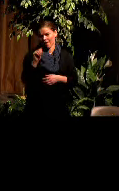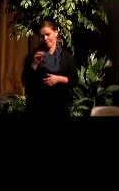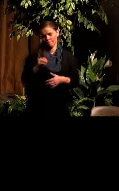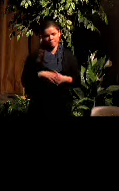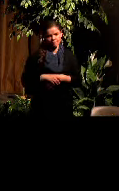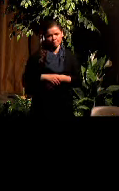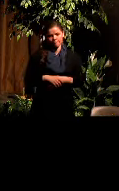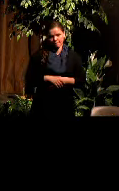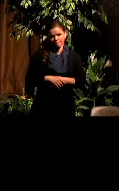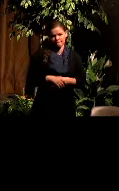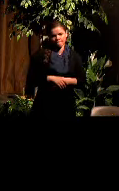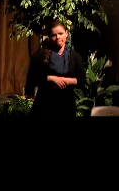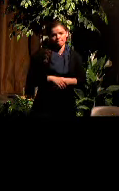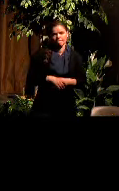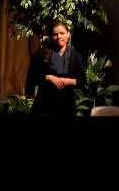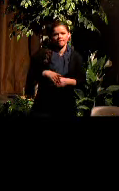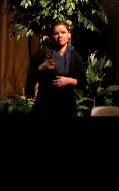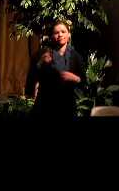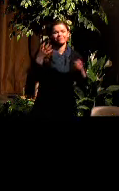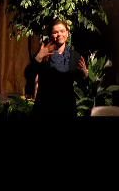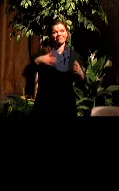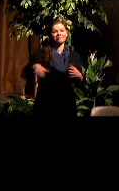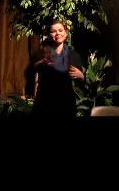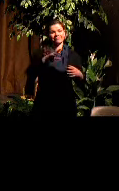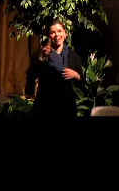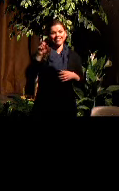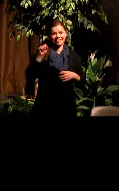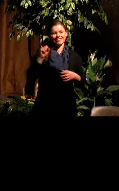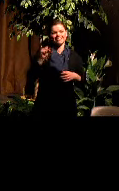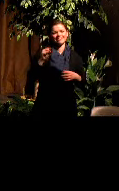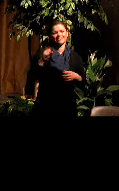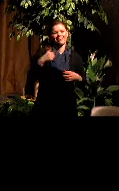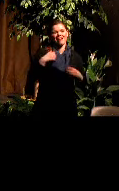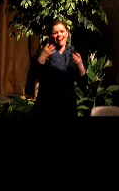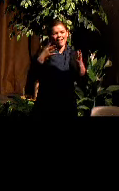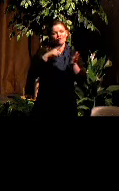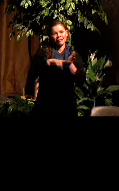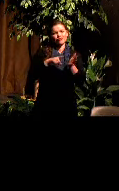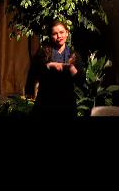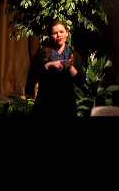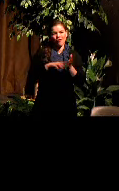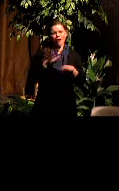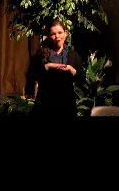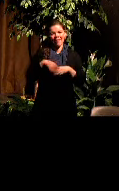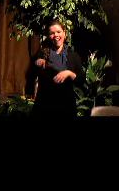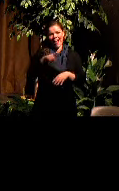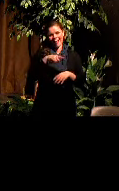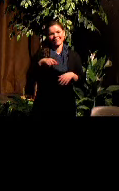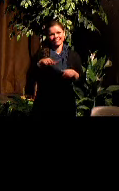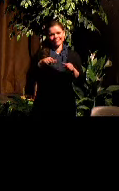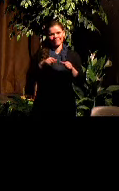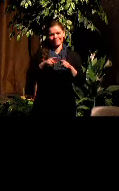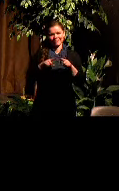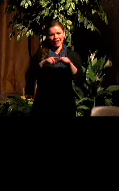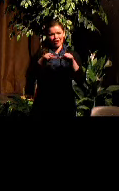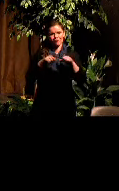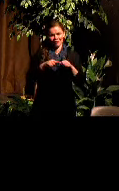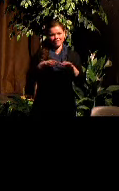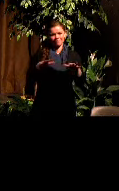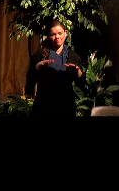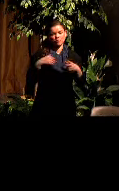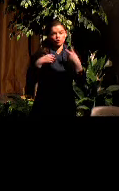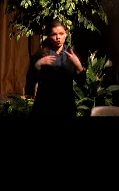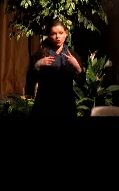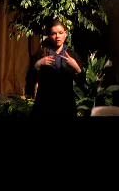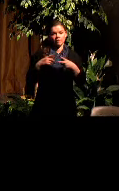United States and also funds enormous amounts of research on their lands. I've been the recipient. I've got 2 Department of Defense grants right now